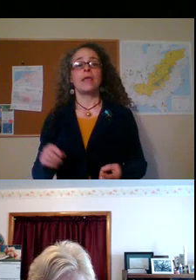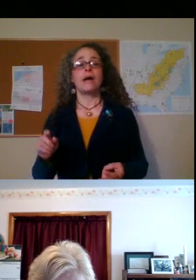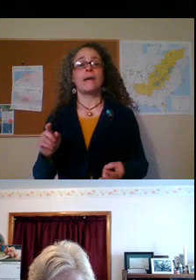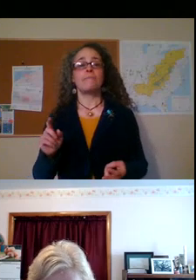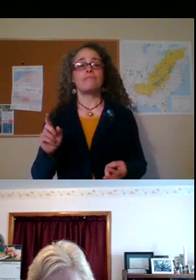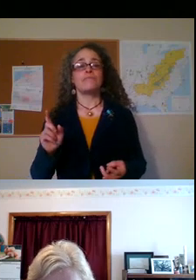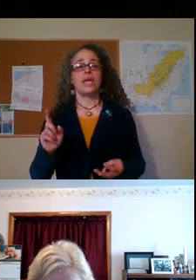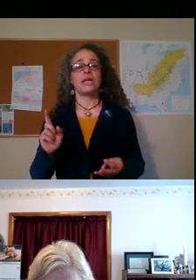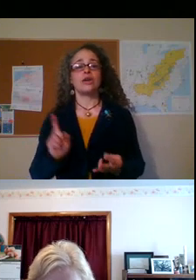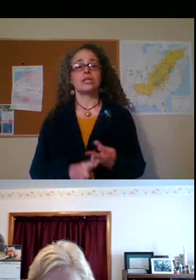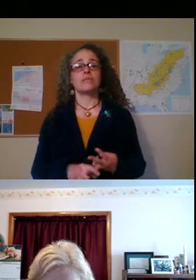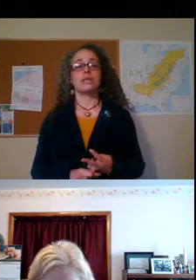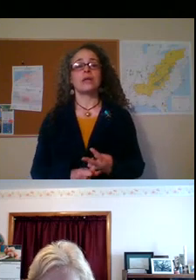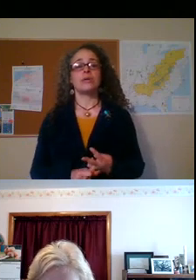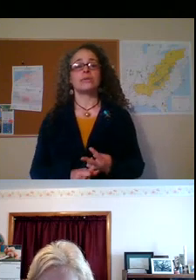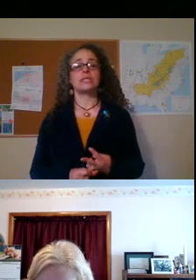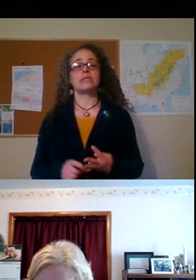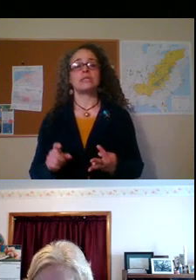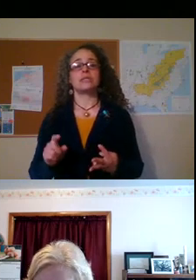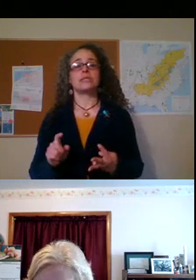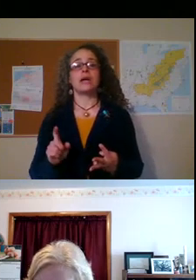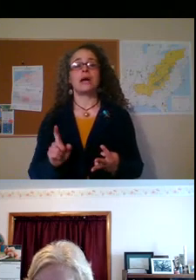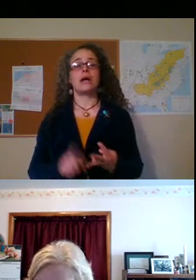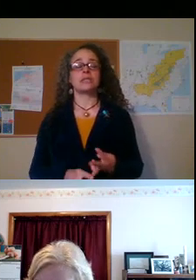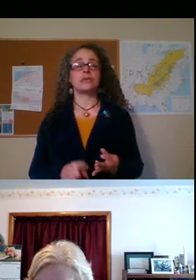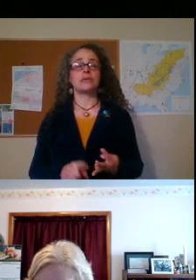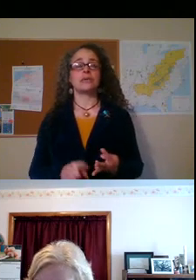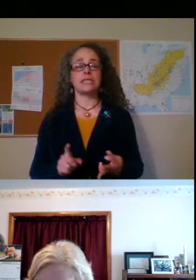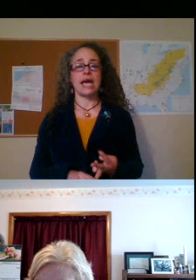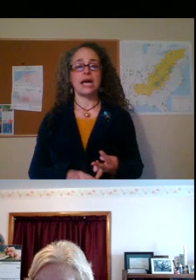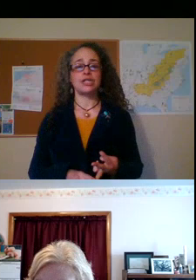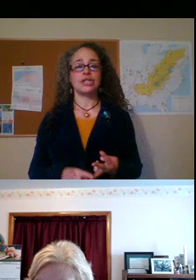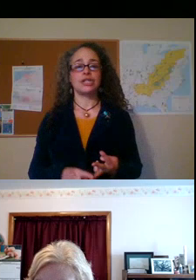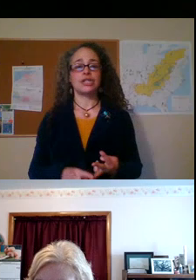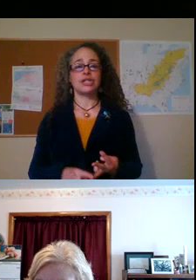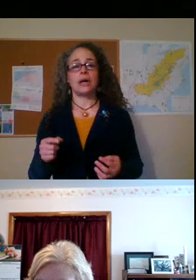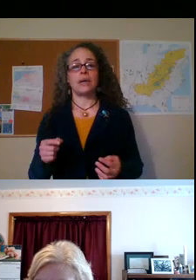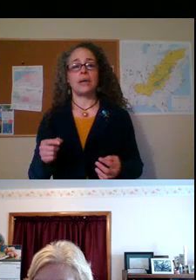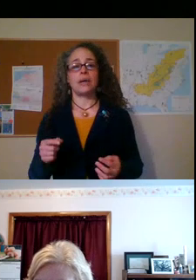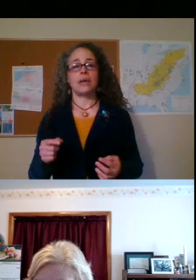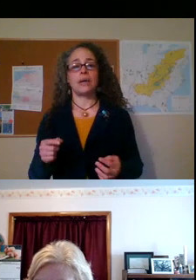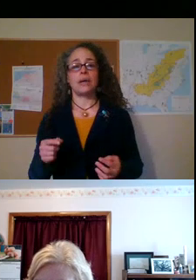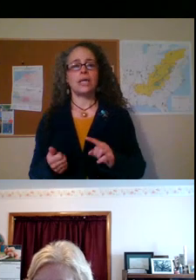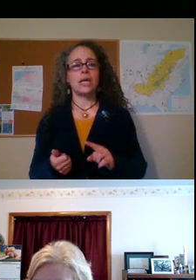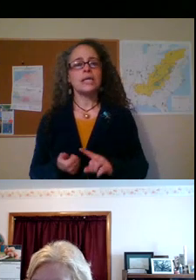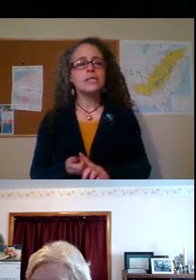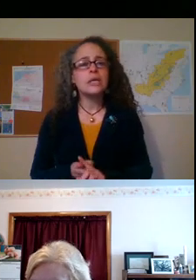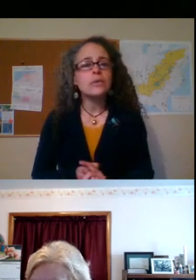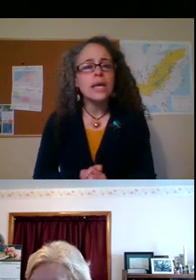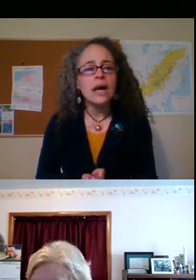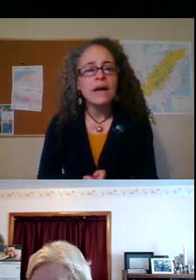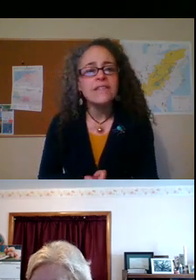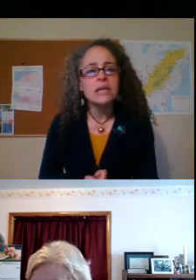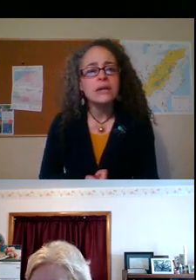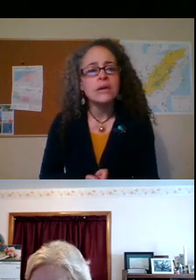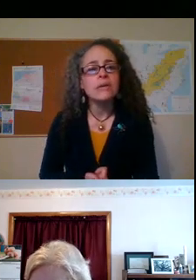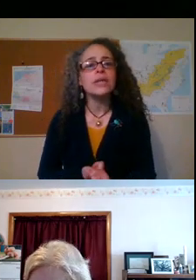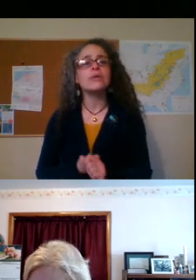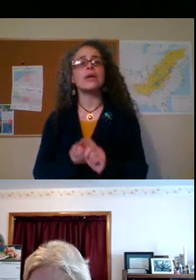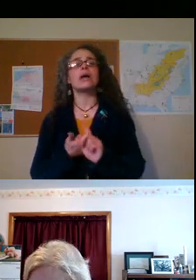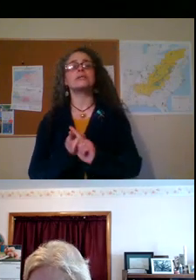businesses. It can also be loans, also counted as cash. And I don't